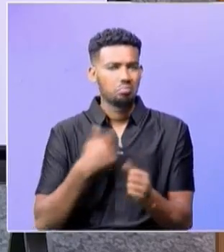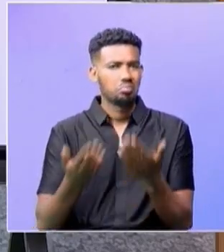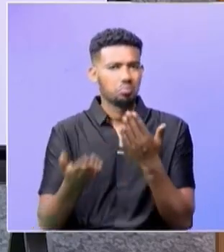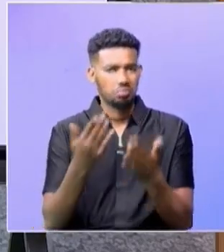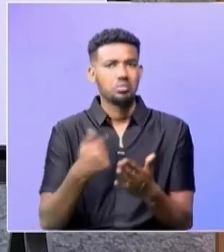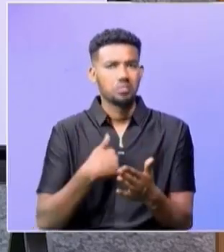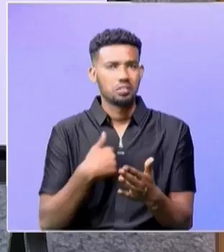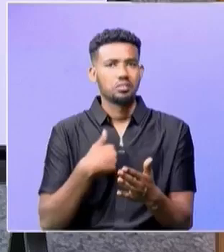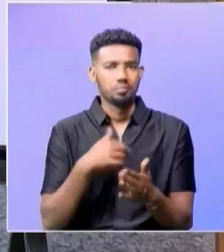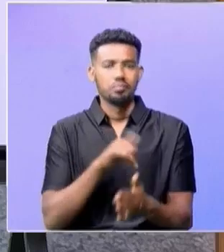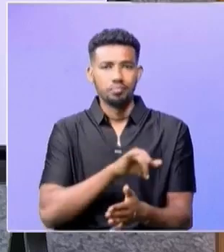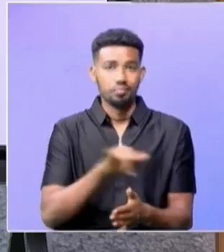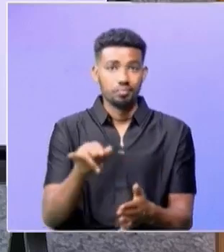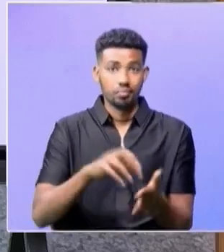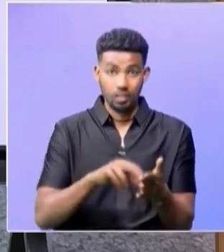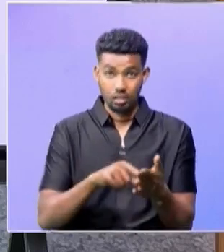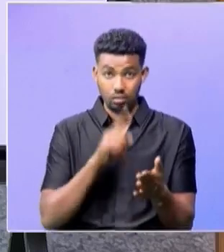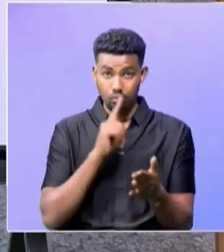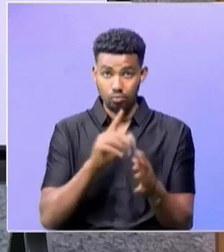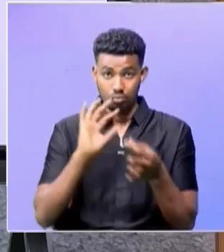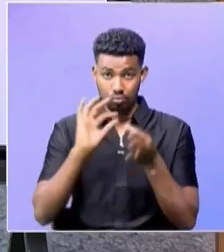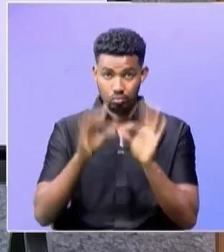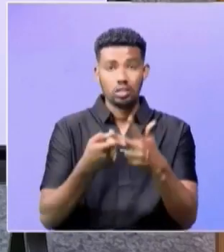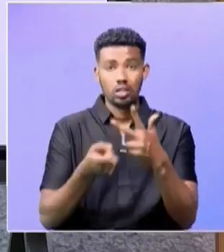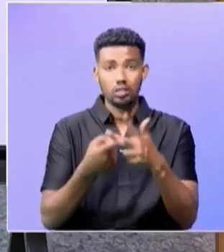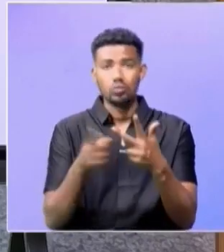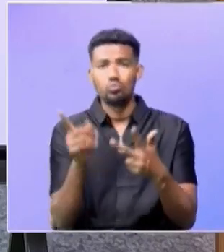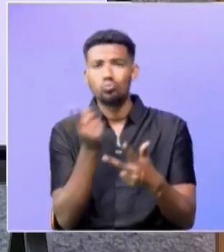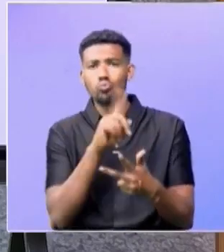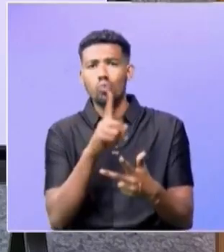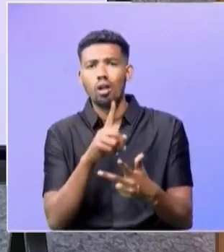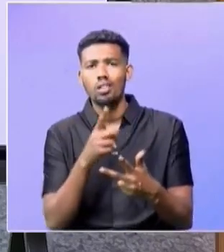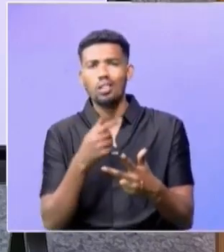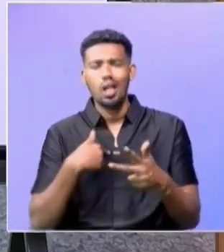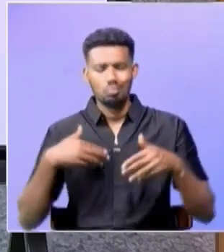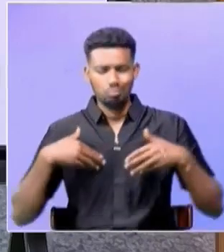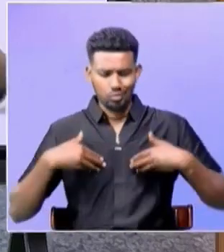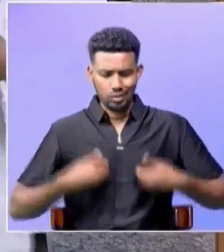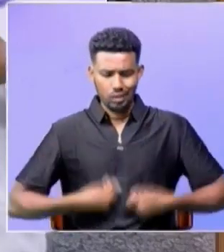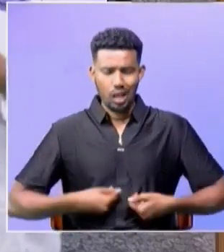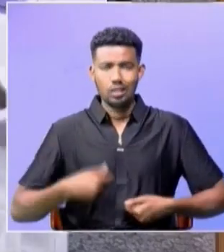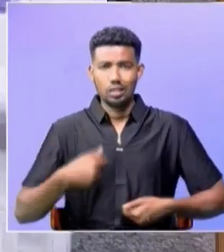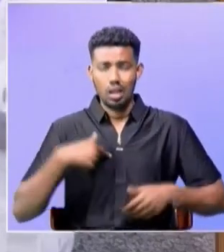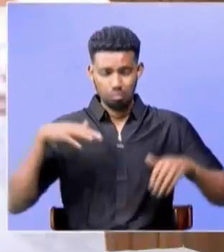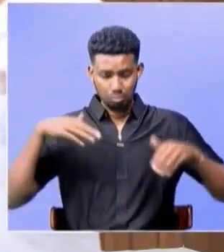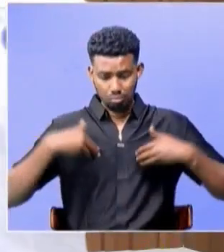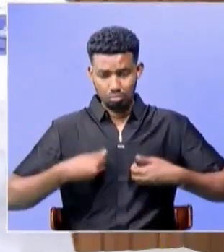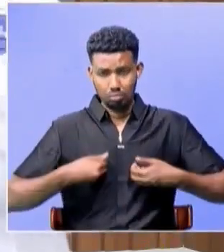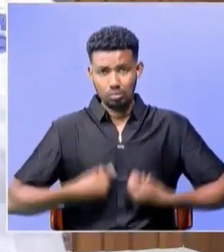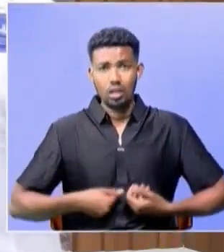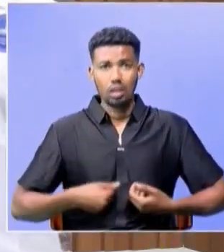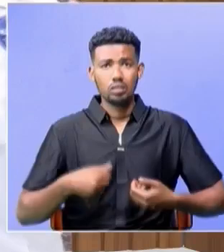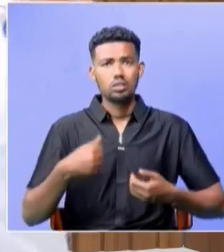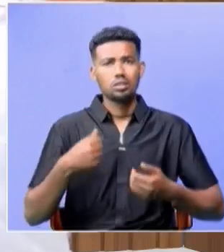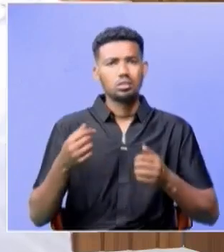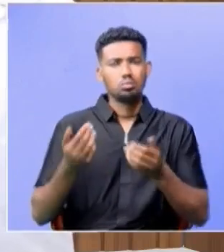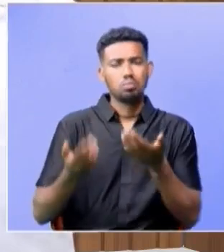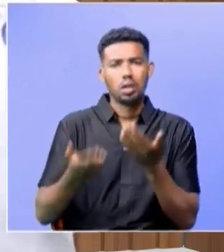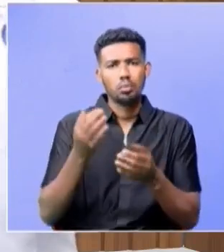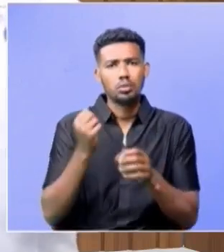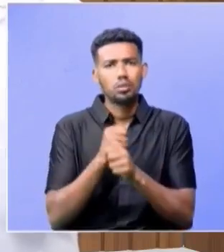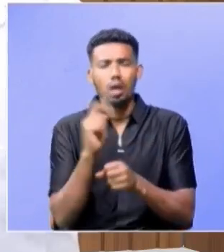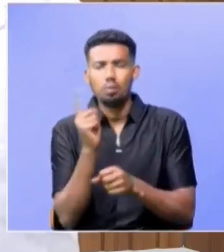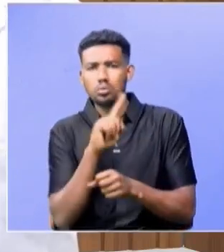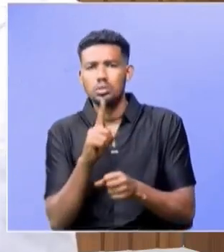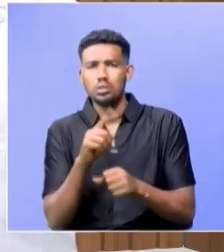There is a verb. The next one is I am tired. You were in the school playing with your friend, studying and